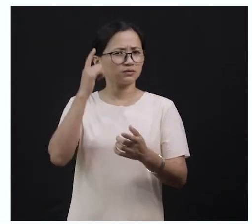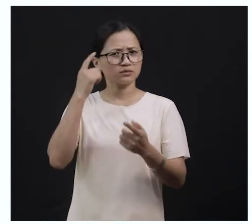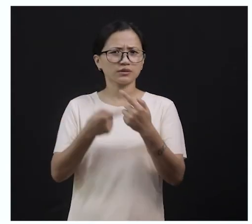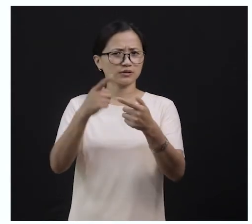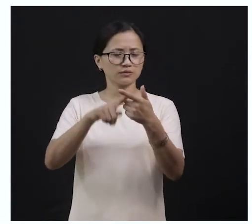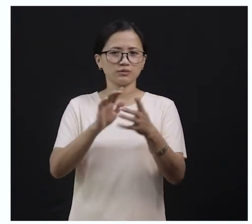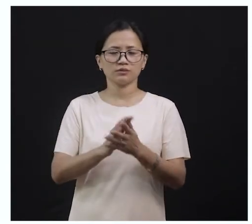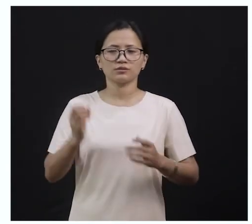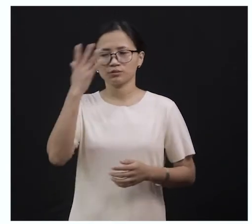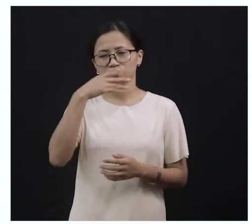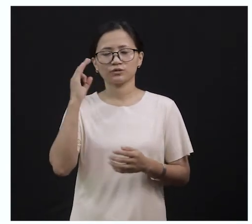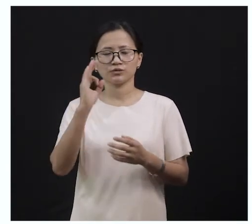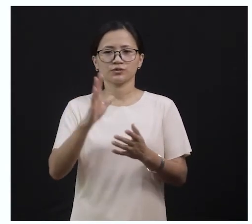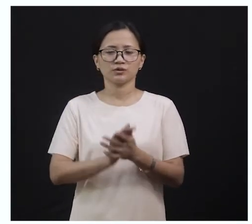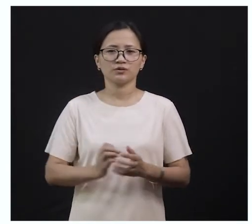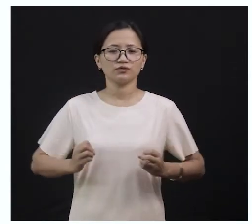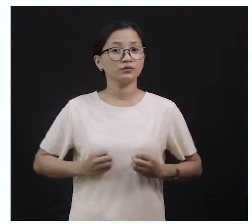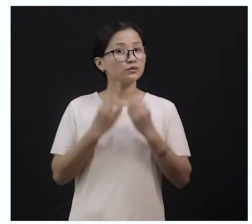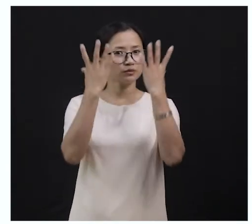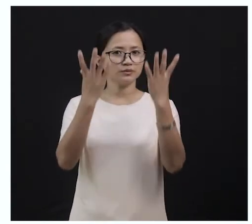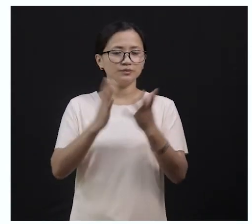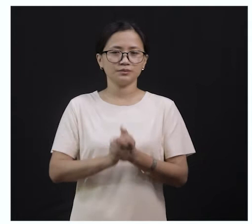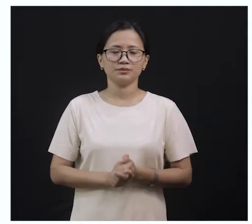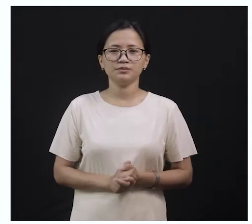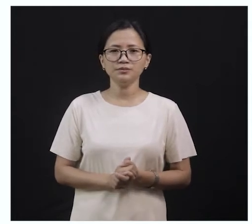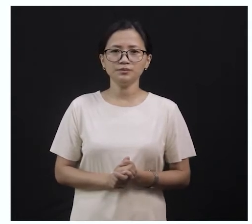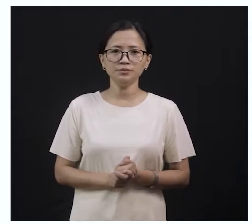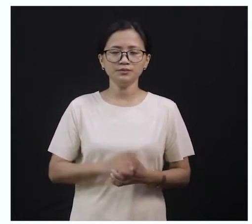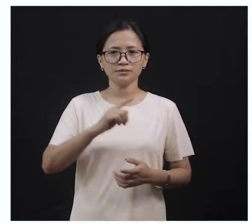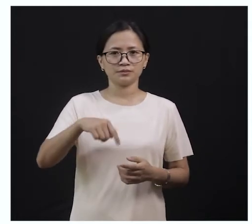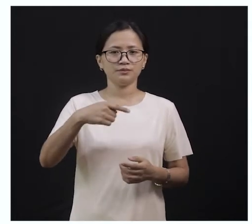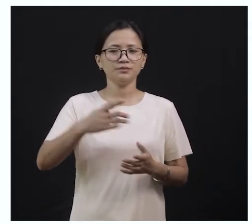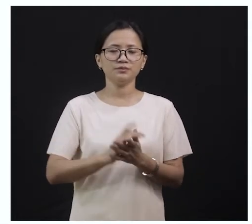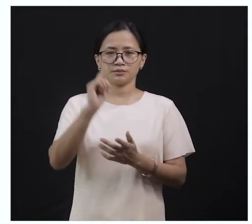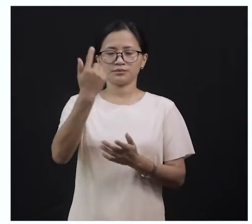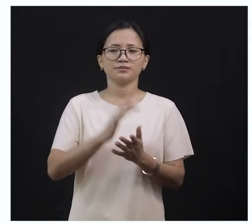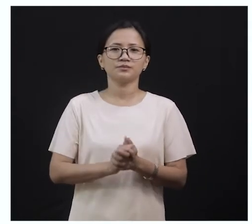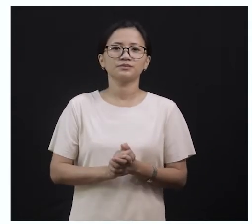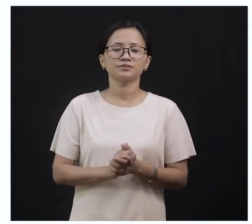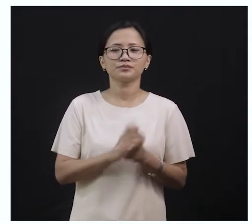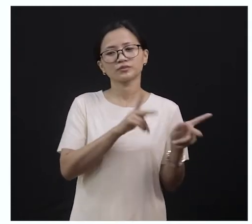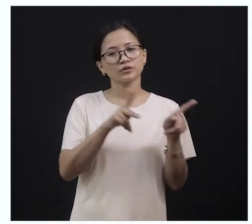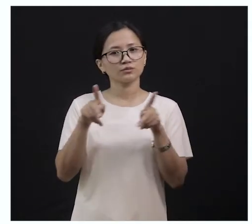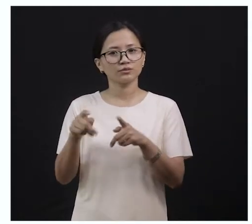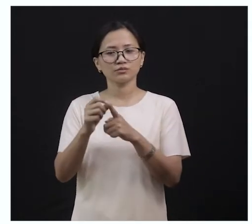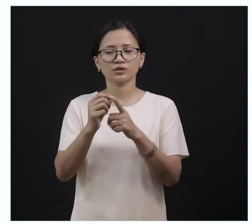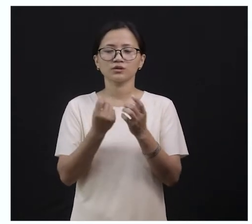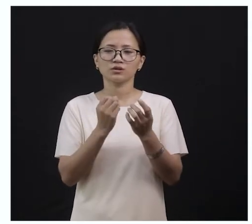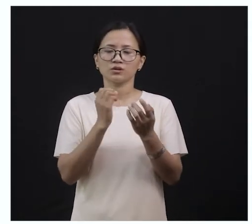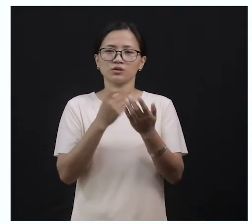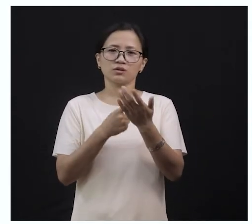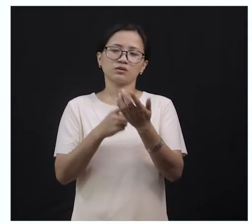beauty of the joy of witnessing the beauty, right? So everyone has a purpose to live. Just like that, the poet